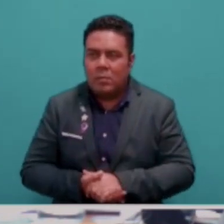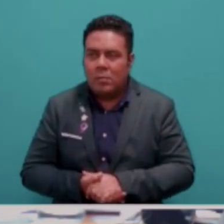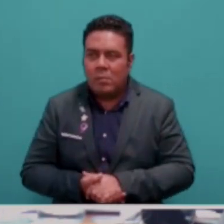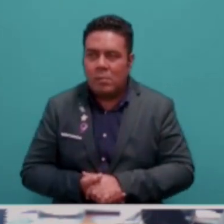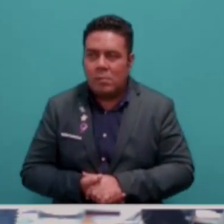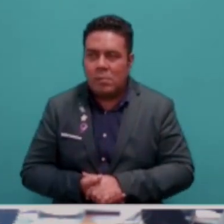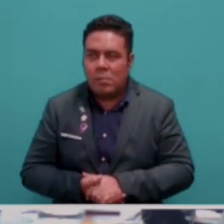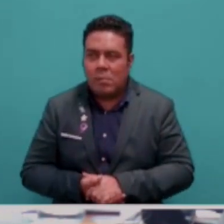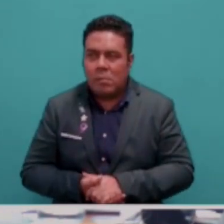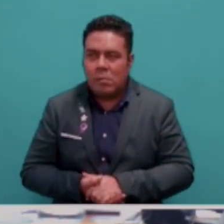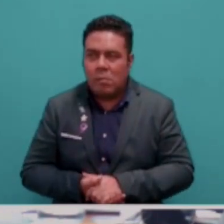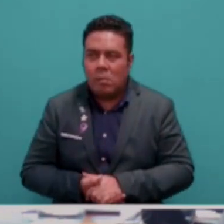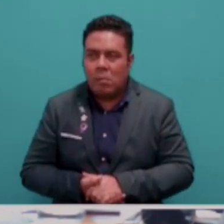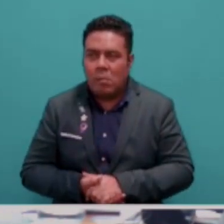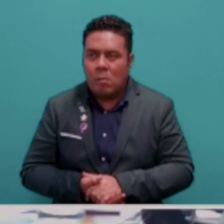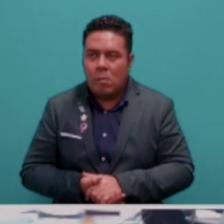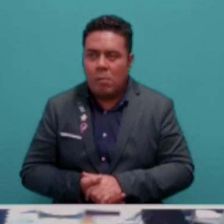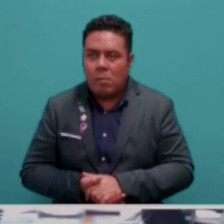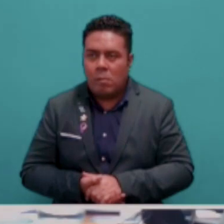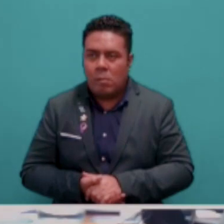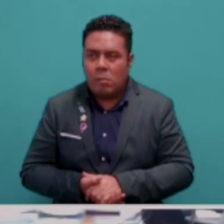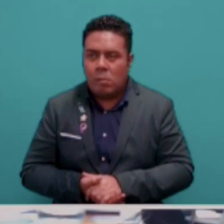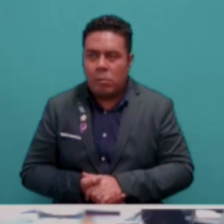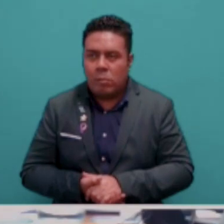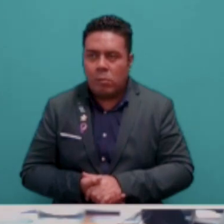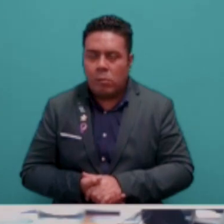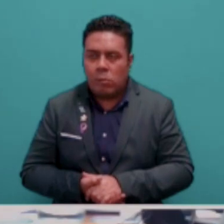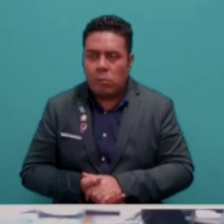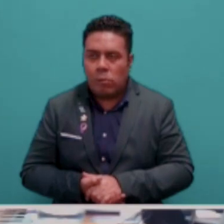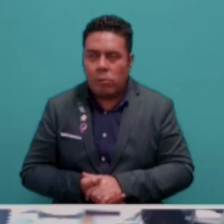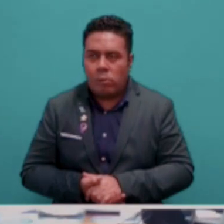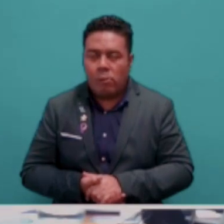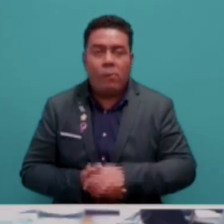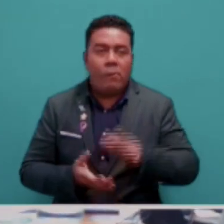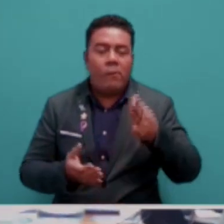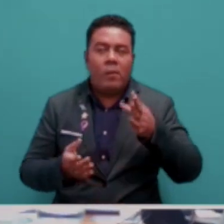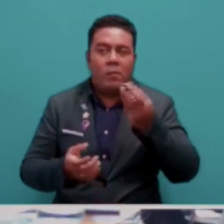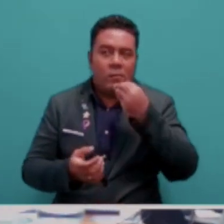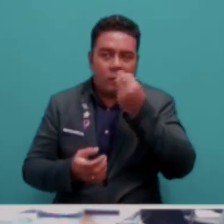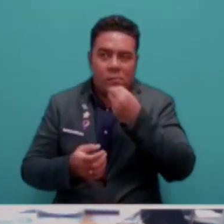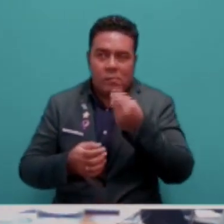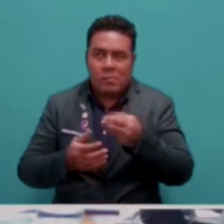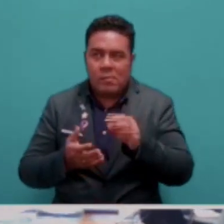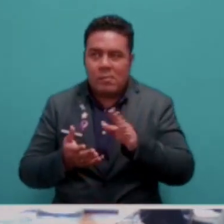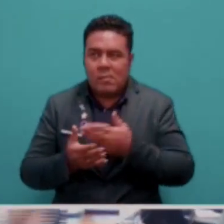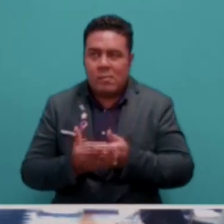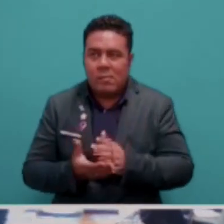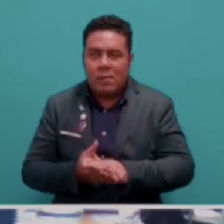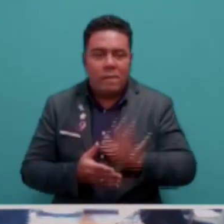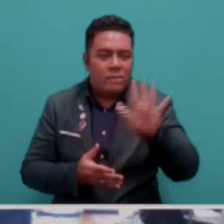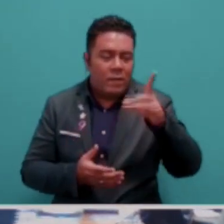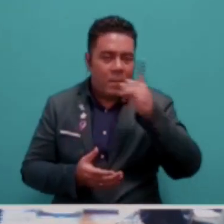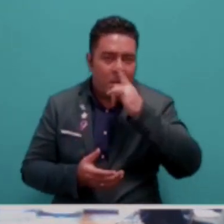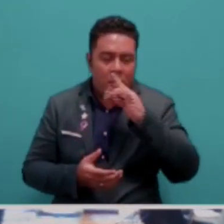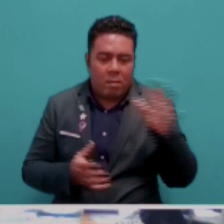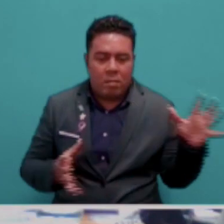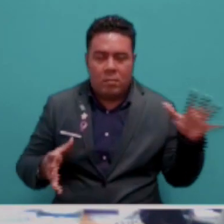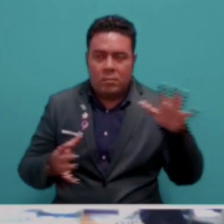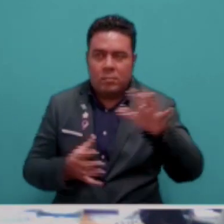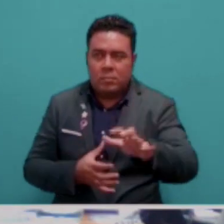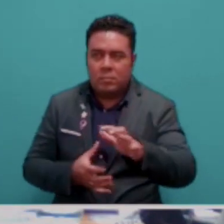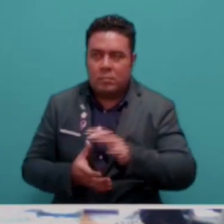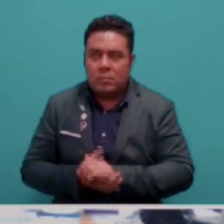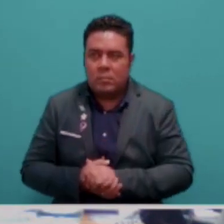$200, $300 for a minister, a meal in New York, take 5 people.